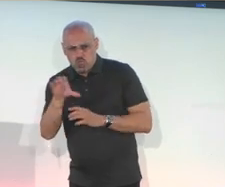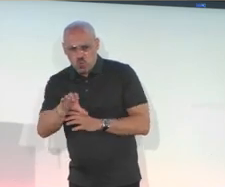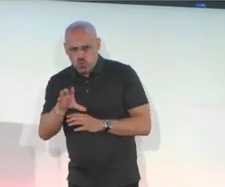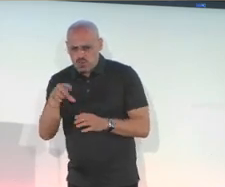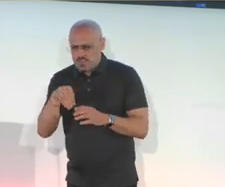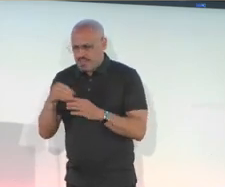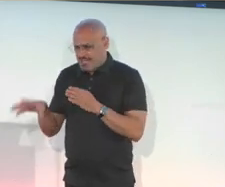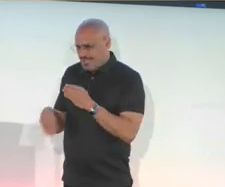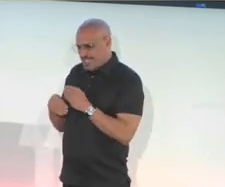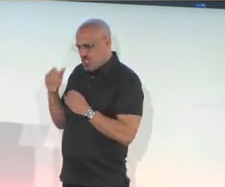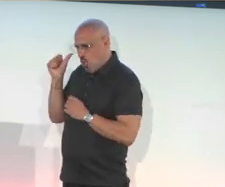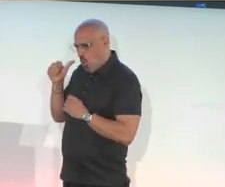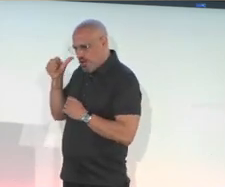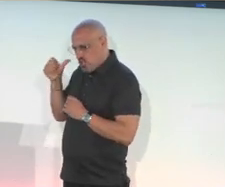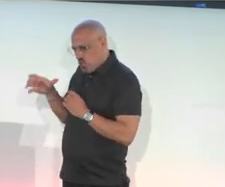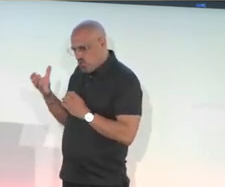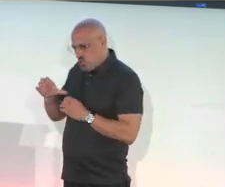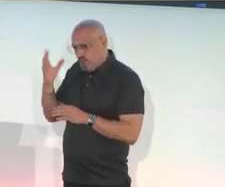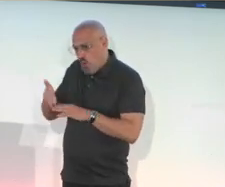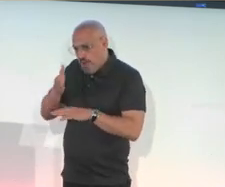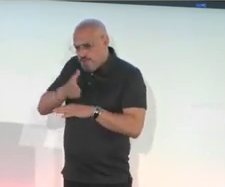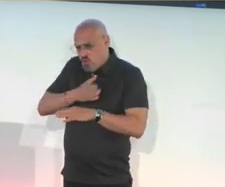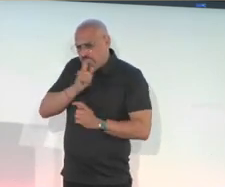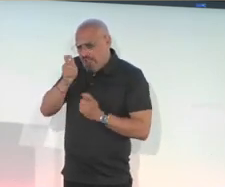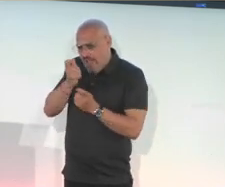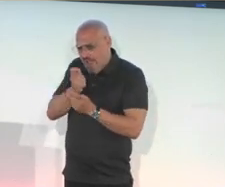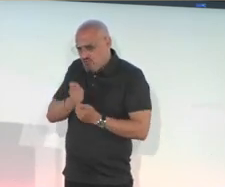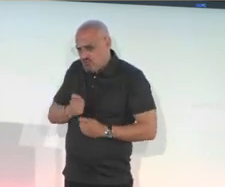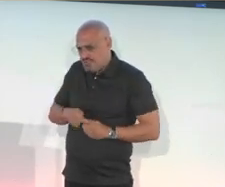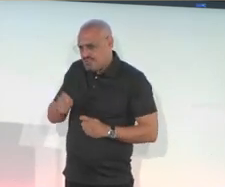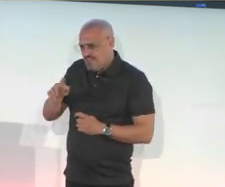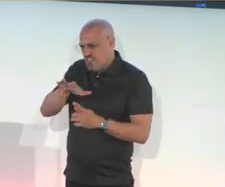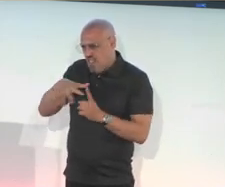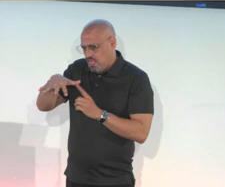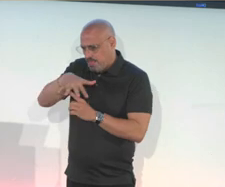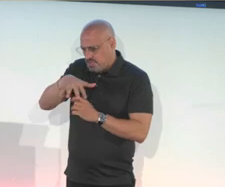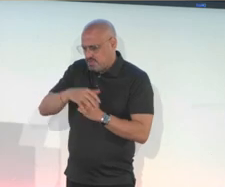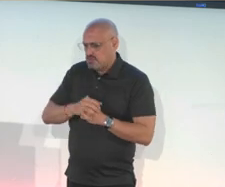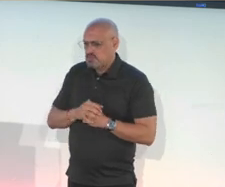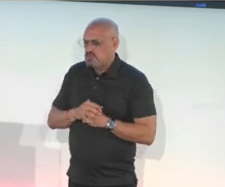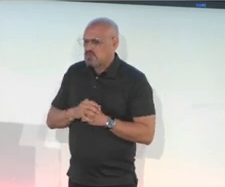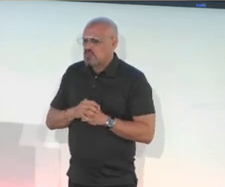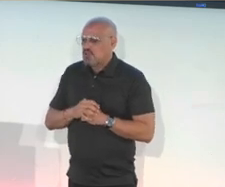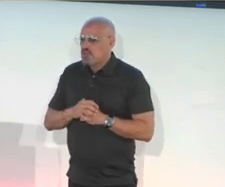in addition to audio to improve the accuracy of these algorithms